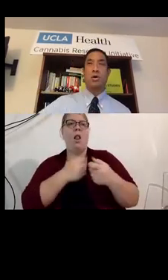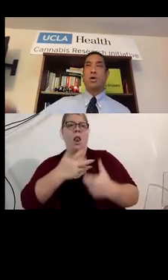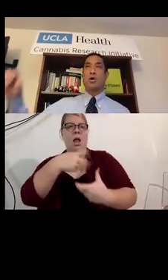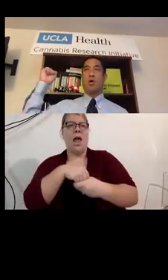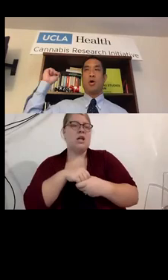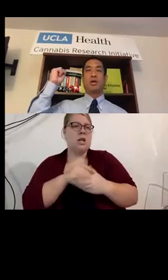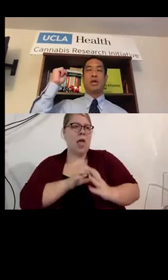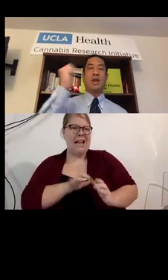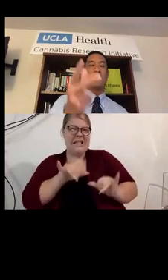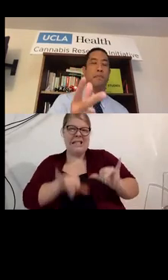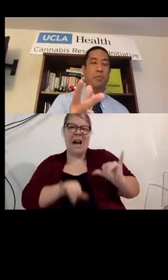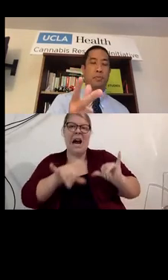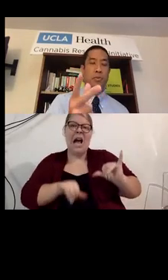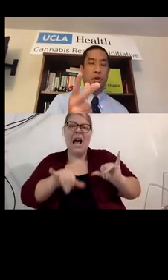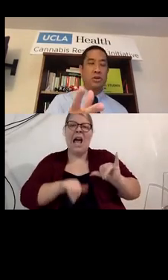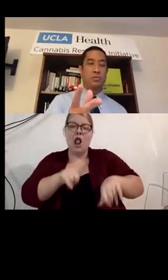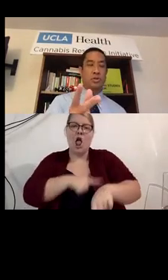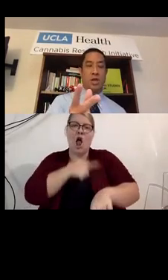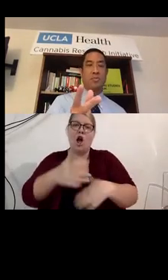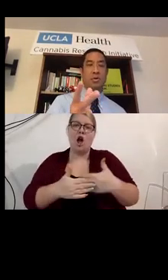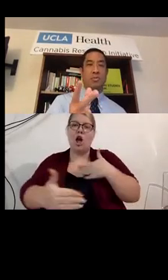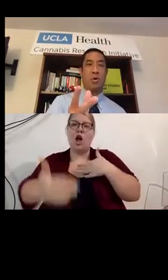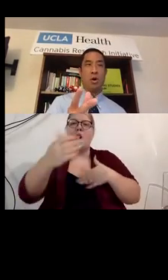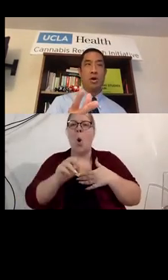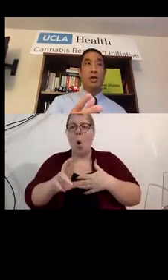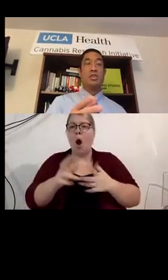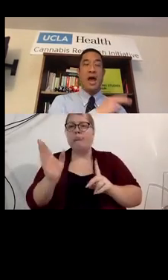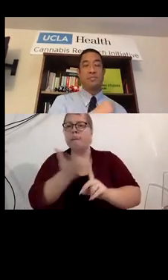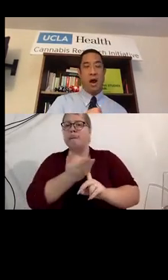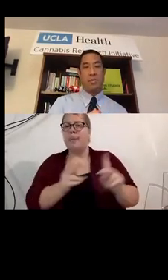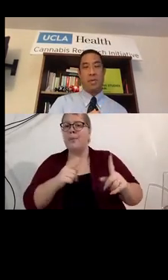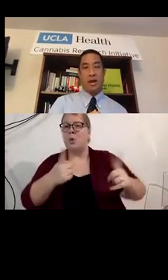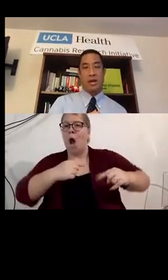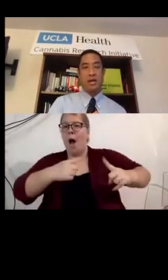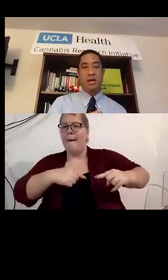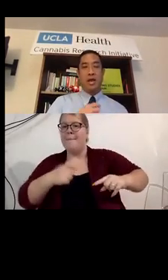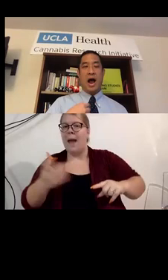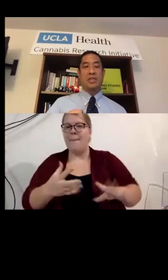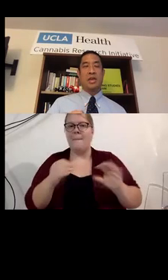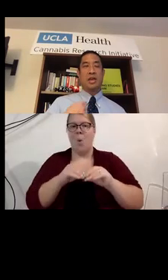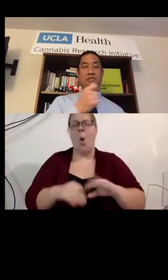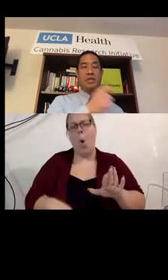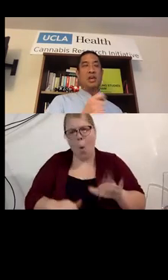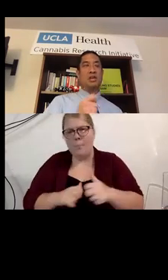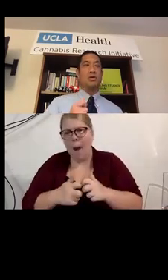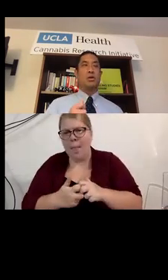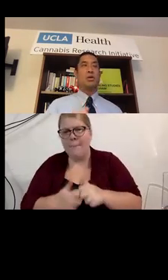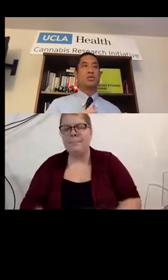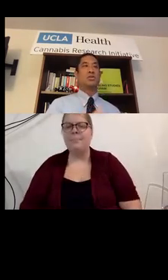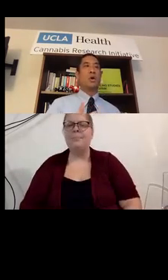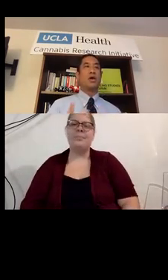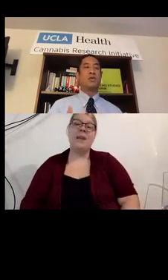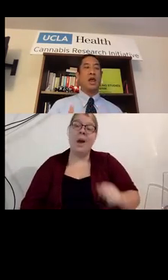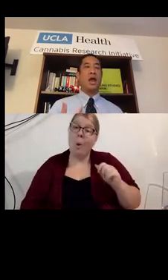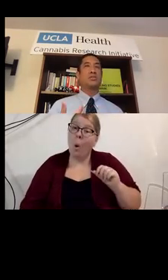longer or getting customers to gamble more, that's problematic. I think if they say, no, this